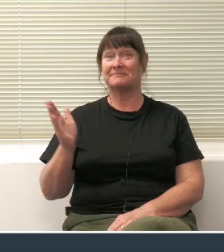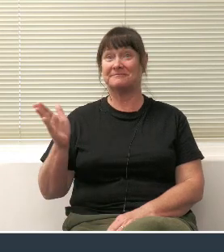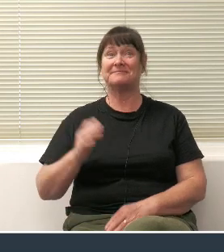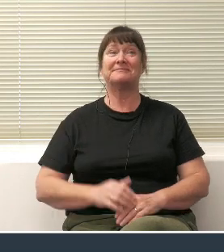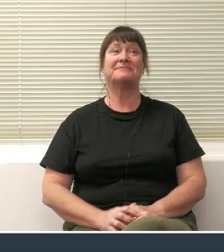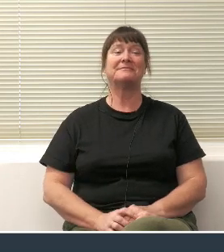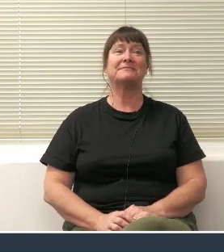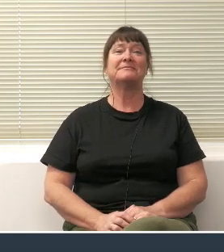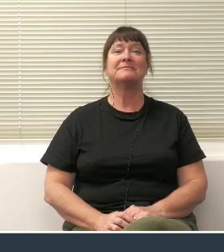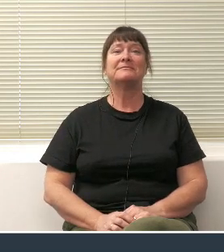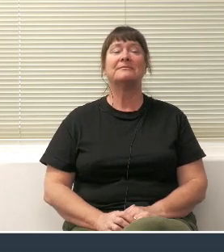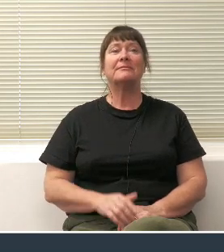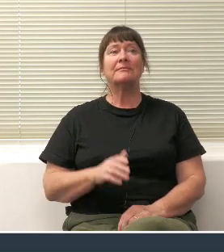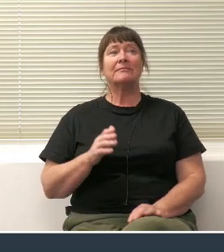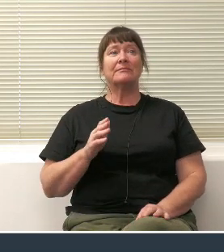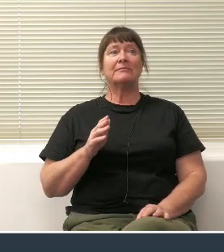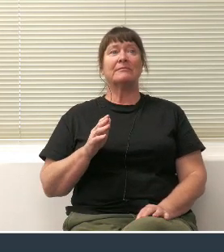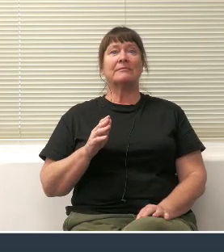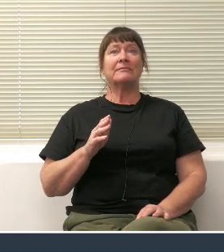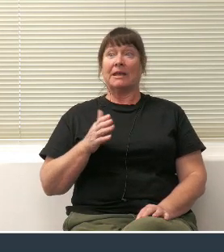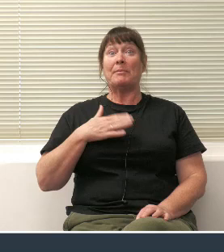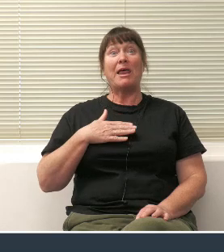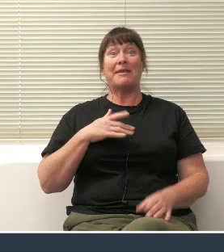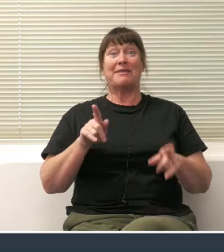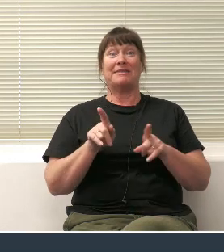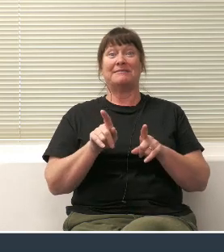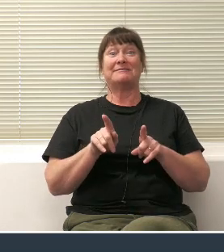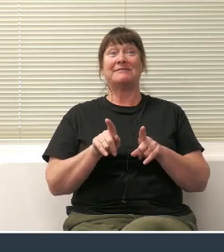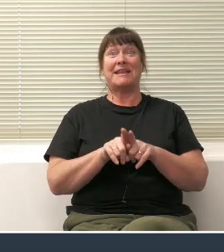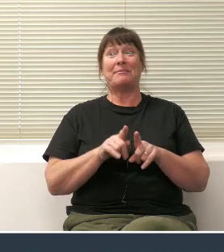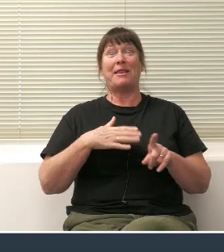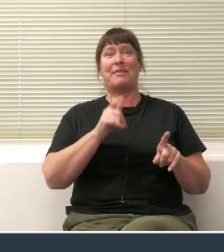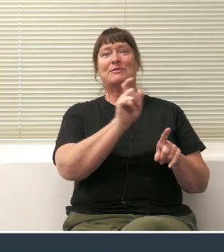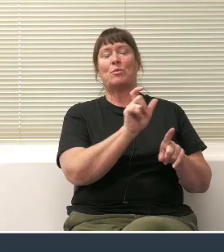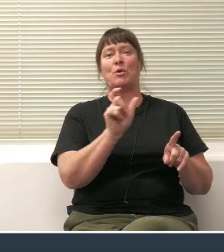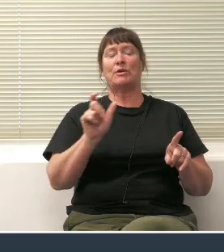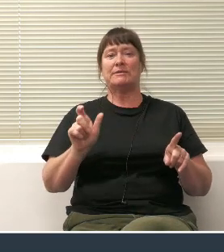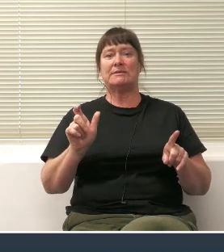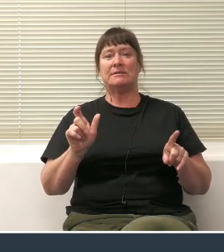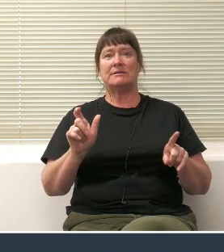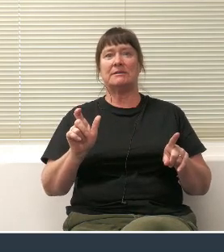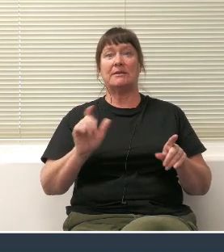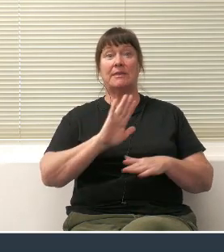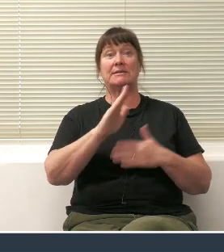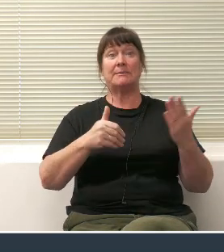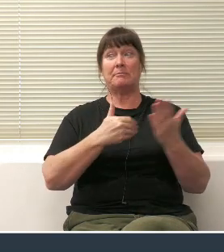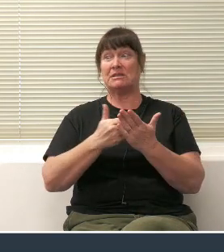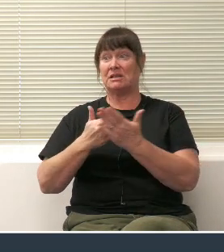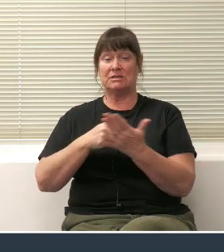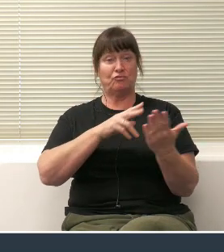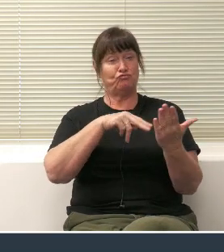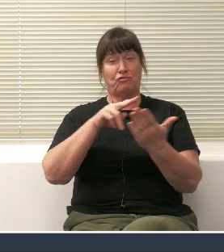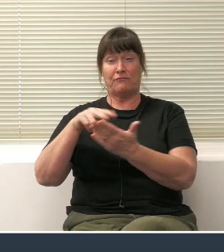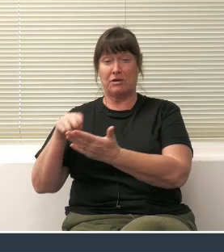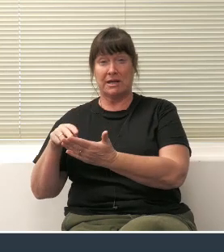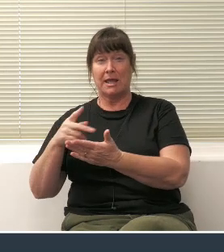Councillor Crystal. Just through the Mayor, yes, I like those words, Councillor Simpson, because in reading the submissions and through what